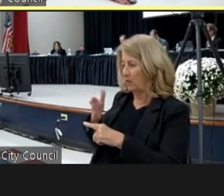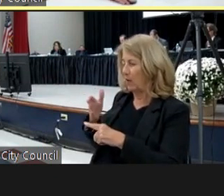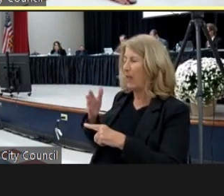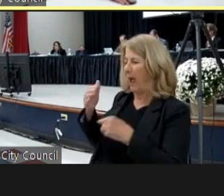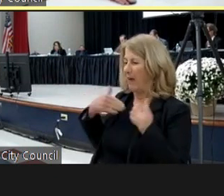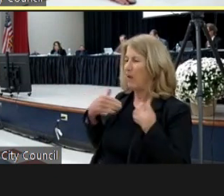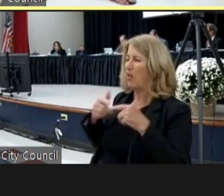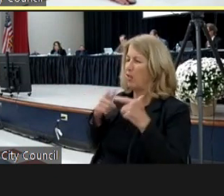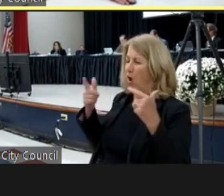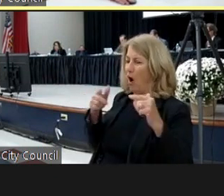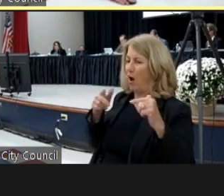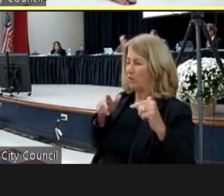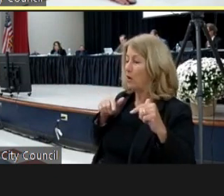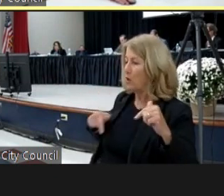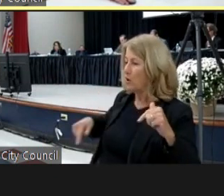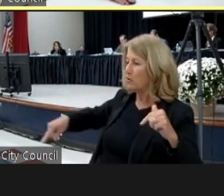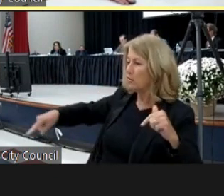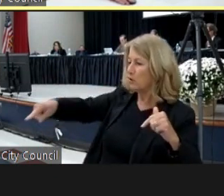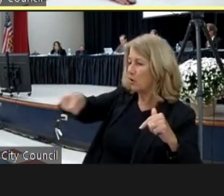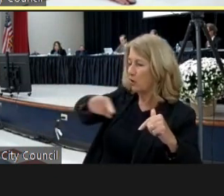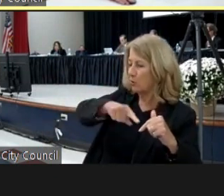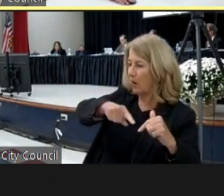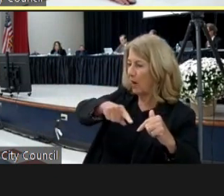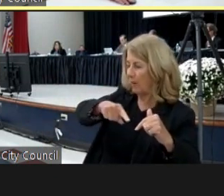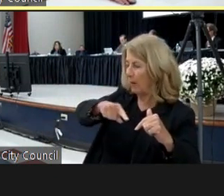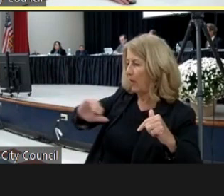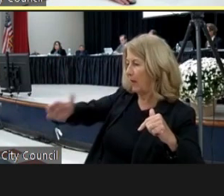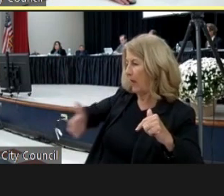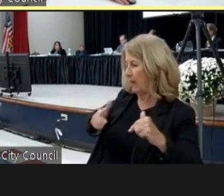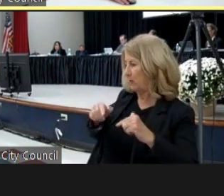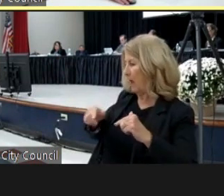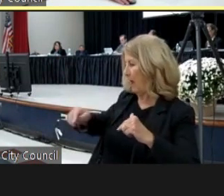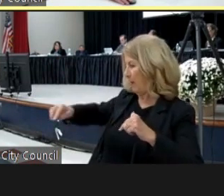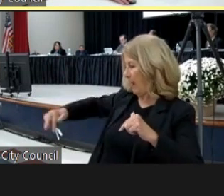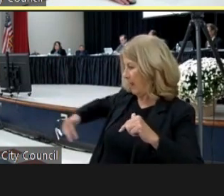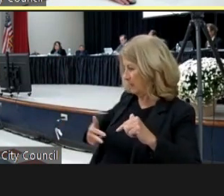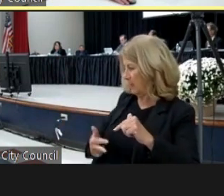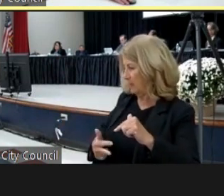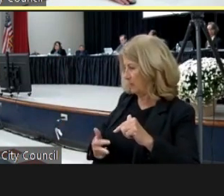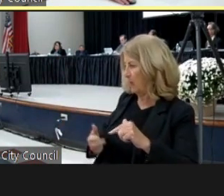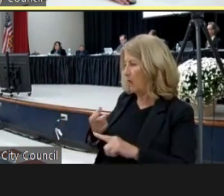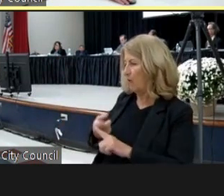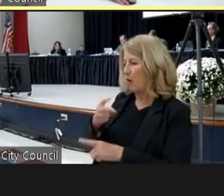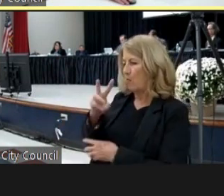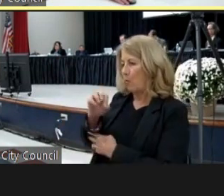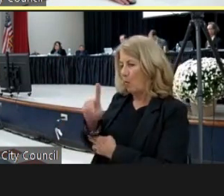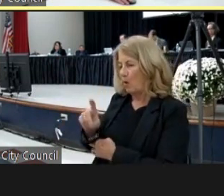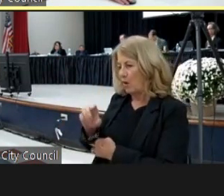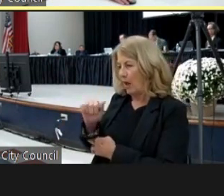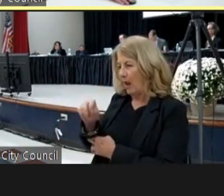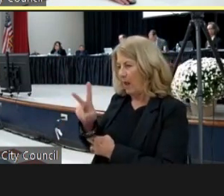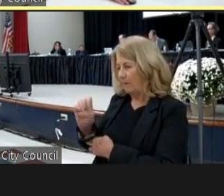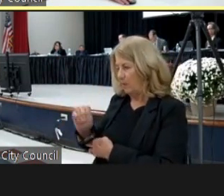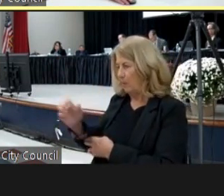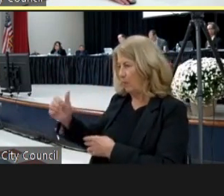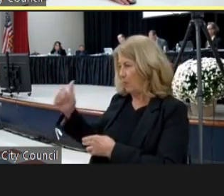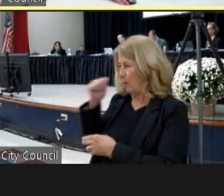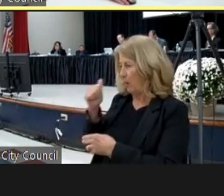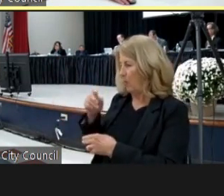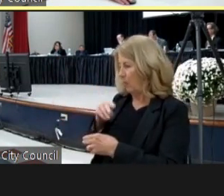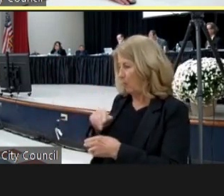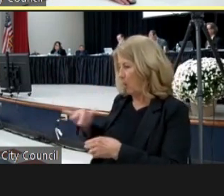and then the actual guest quarters has an access drive off of Wood Avenue at the rear of the property, which would